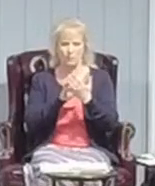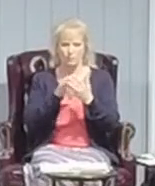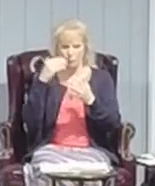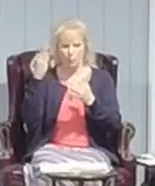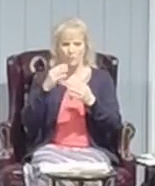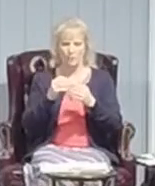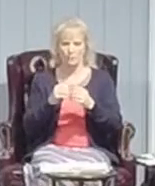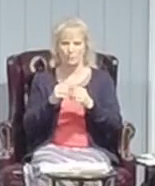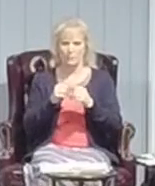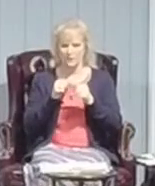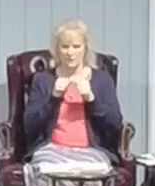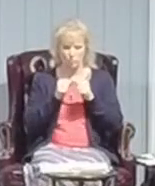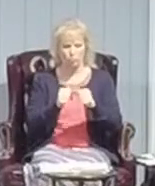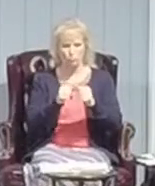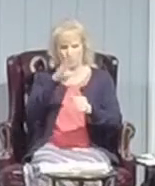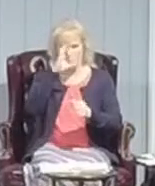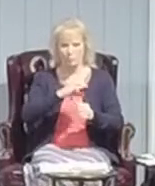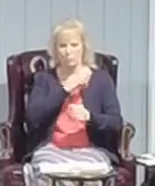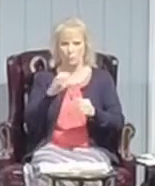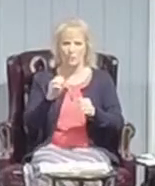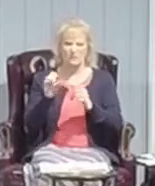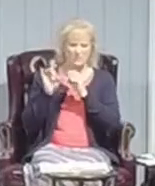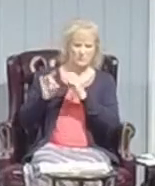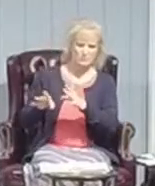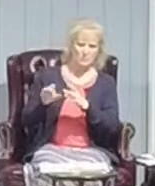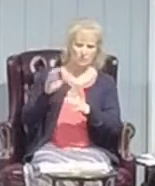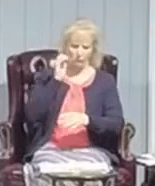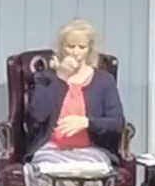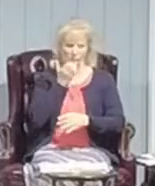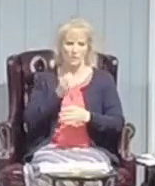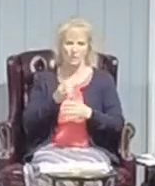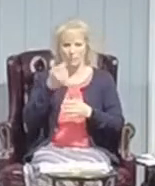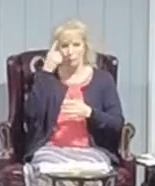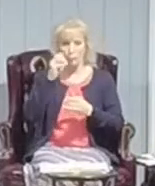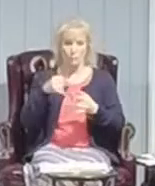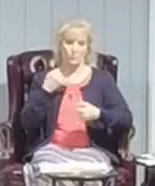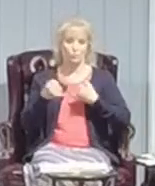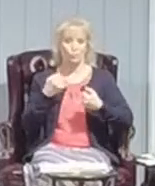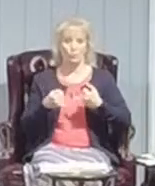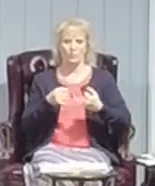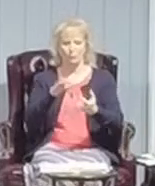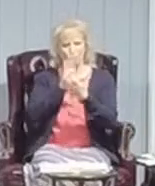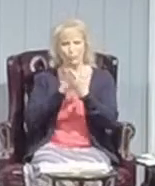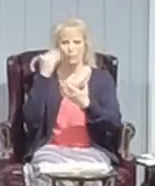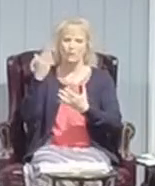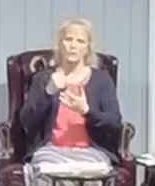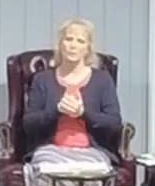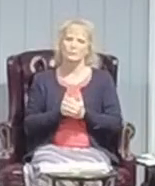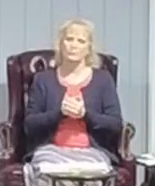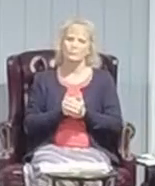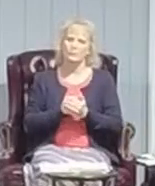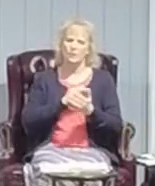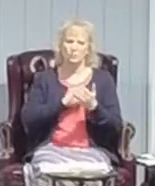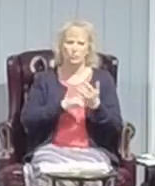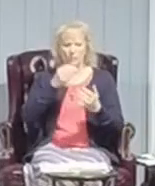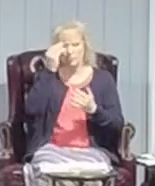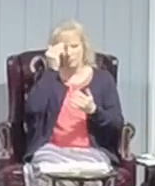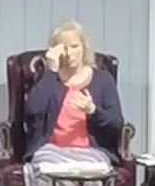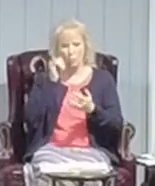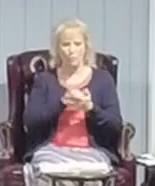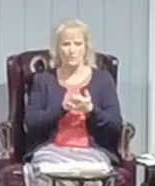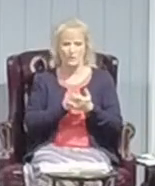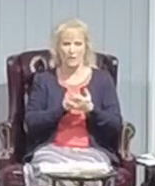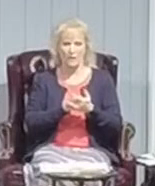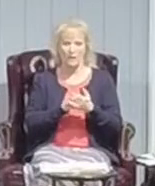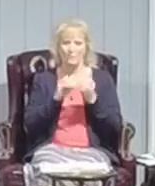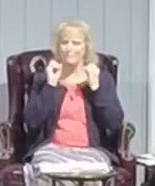the cross, despising the shame, for the joy that was set before him. And just knowing that,